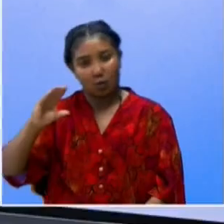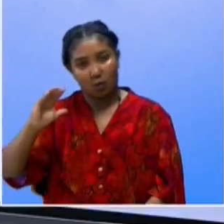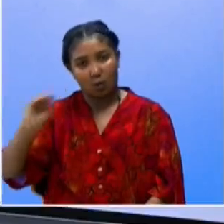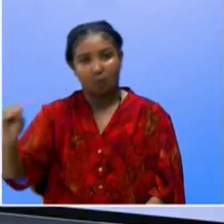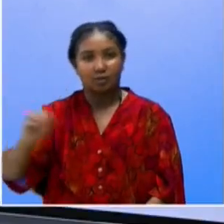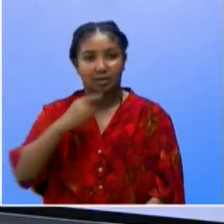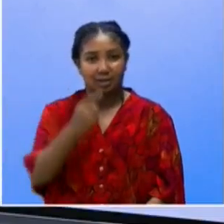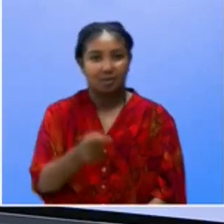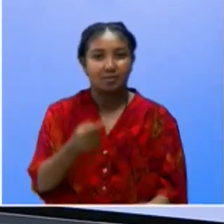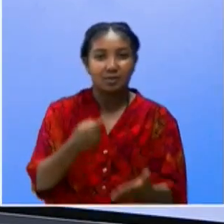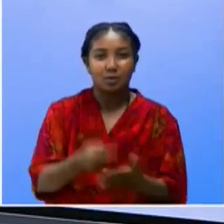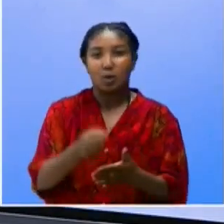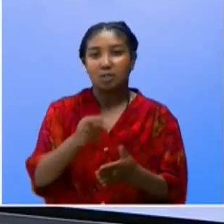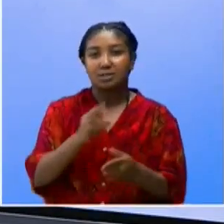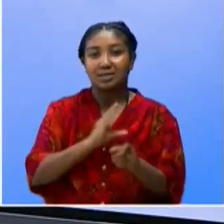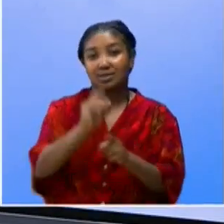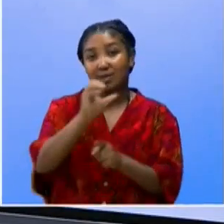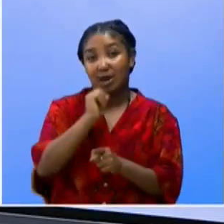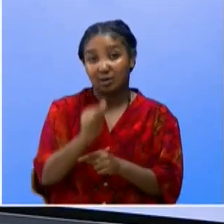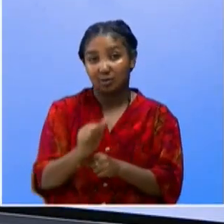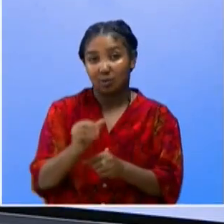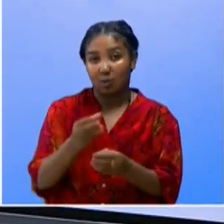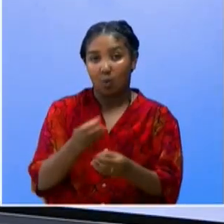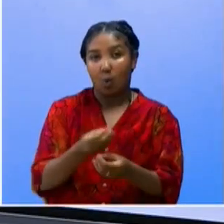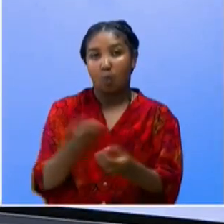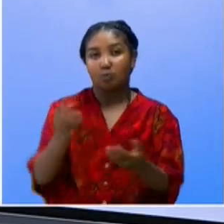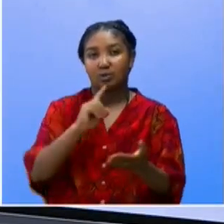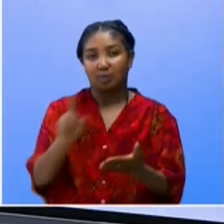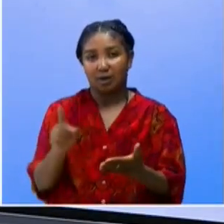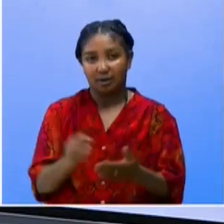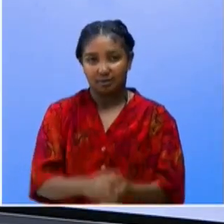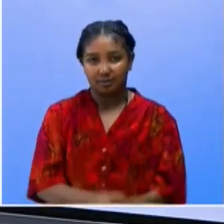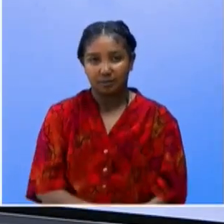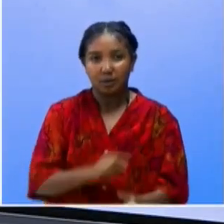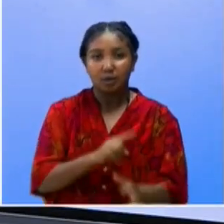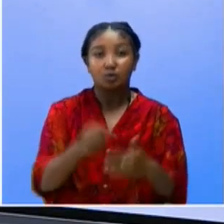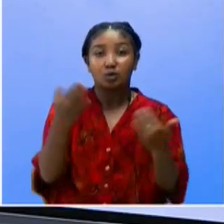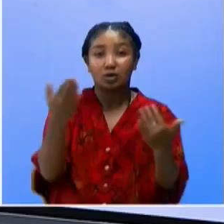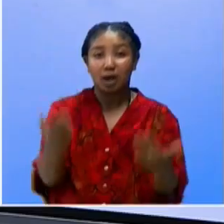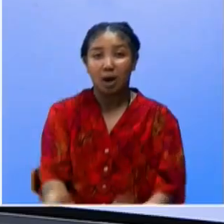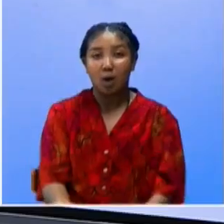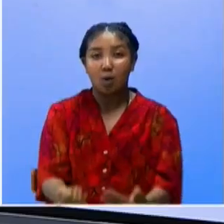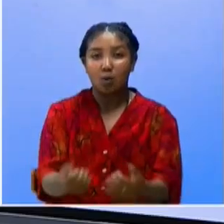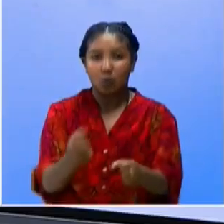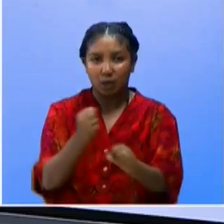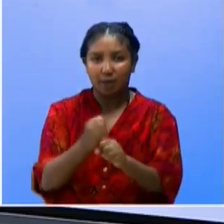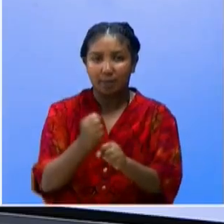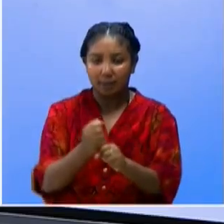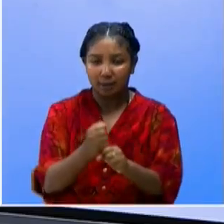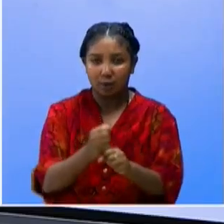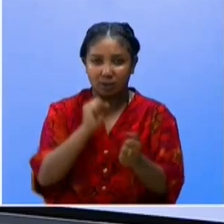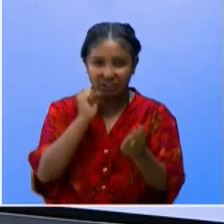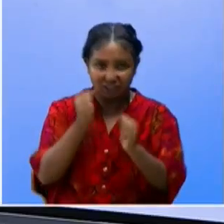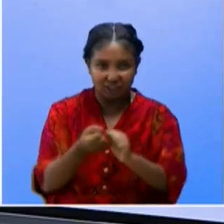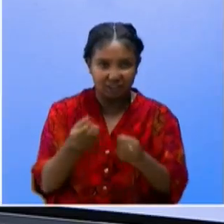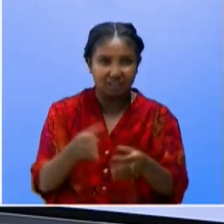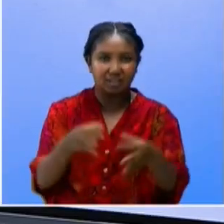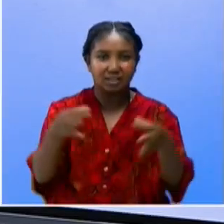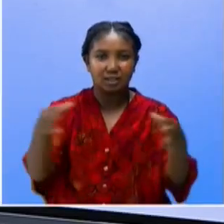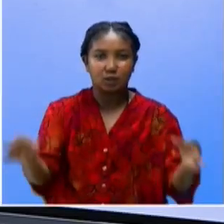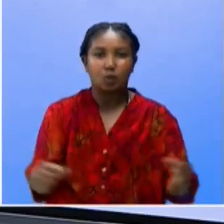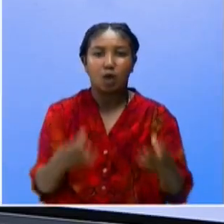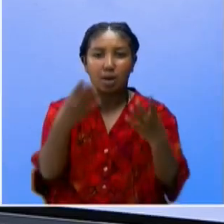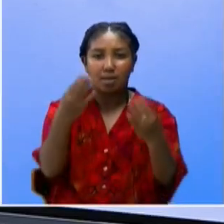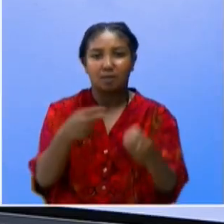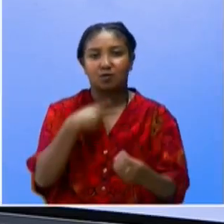Look, this one is indirect object. So now we can make, or we can change this sentence into